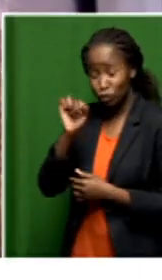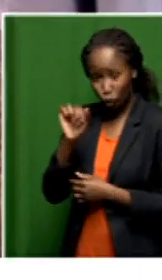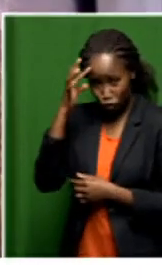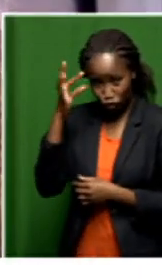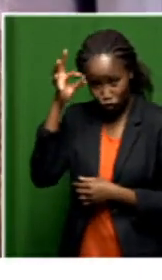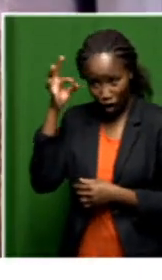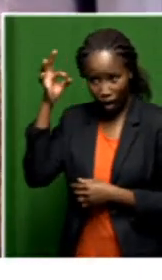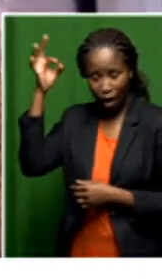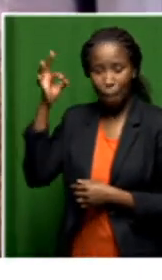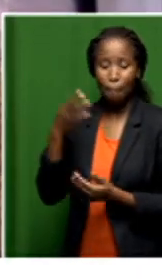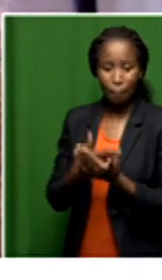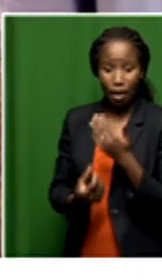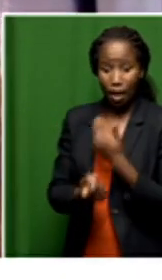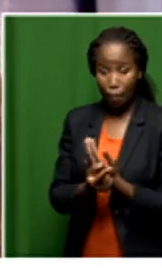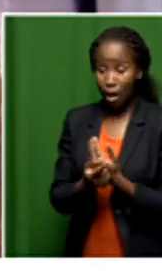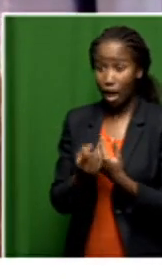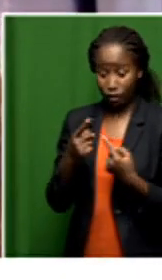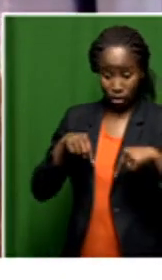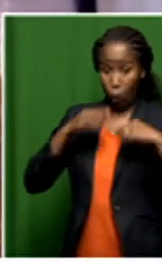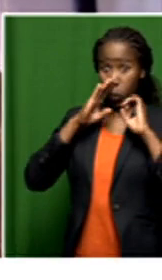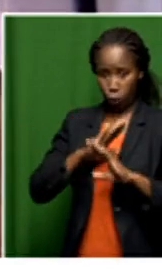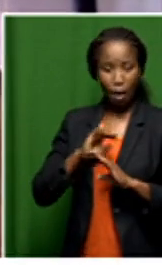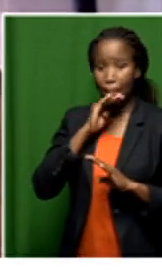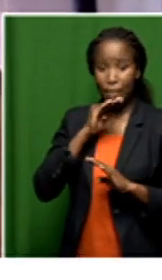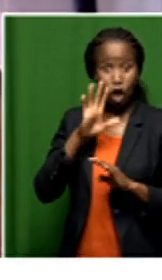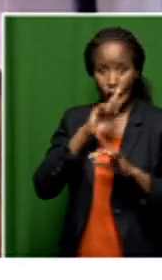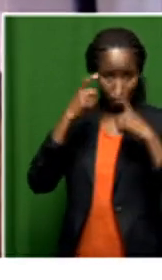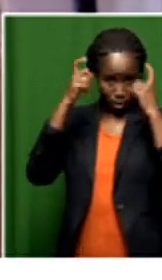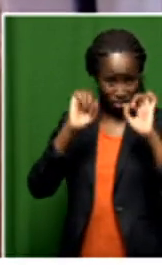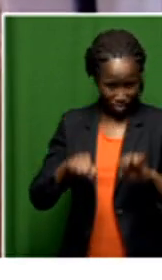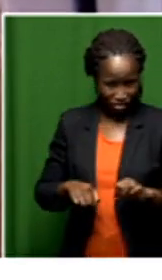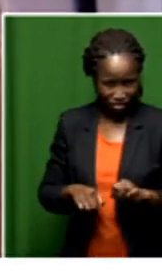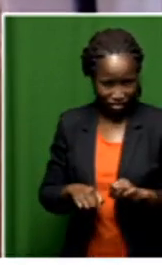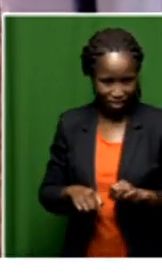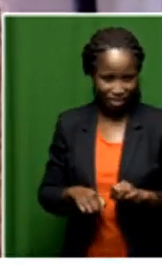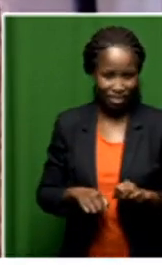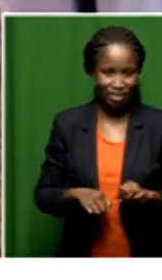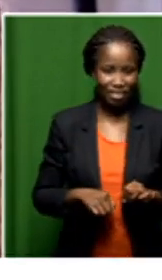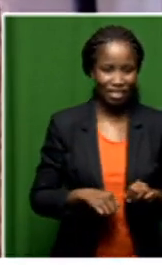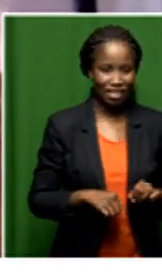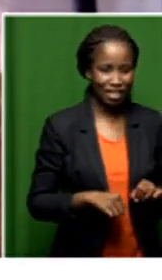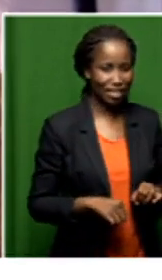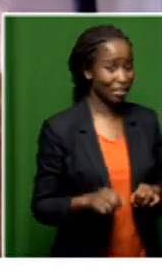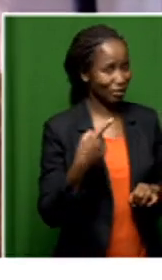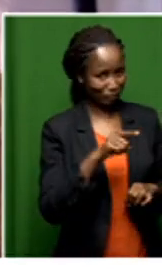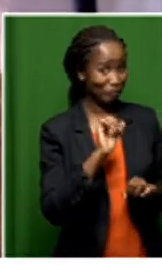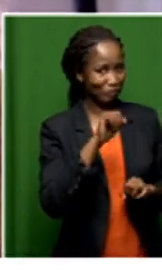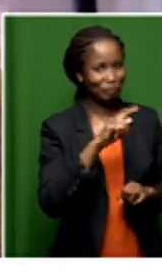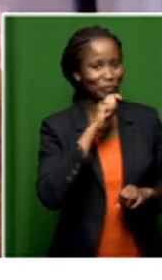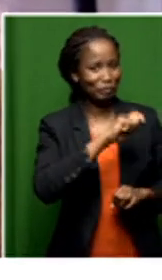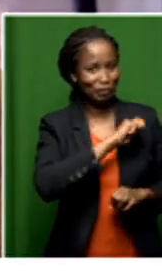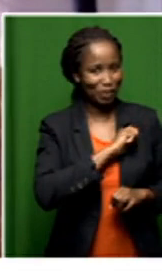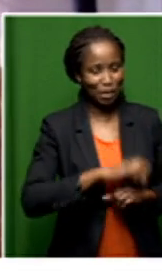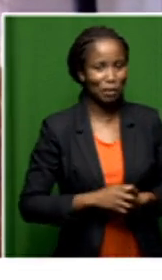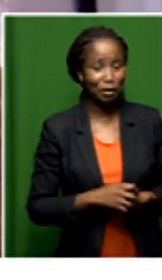you, because if your dreams don't scare you, then they're not big enough. I mean, how would you describe your sound? Yeah, most definitely. So